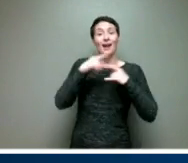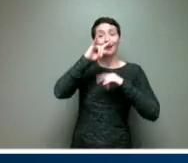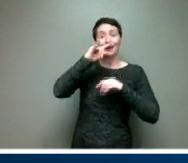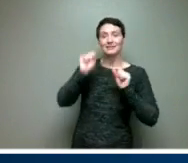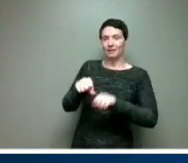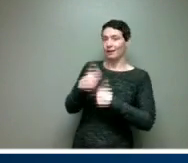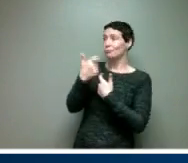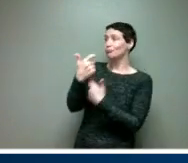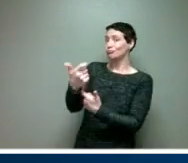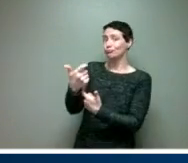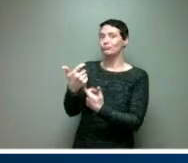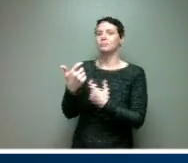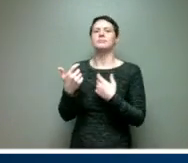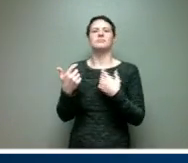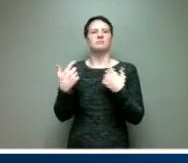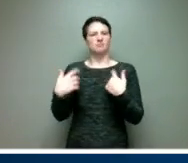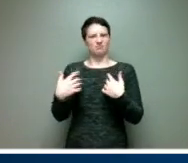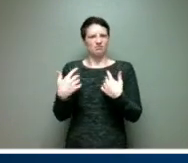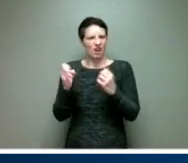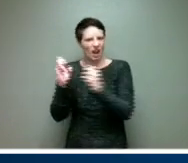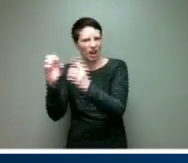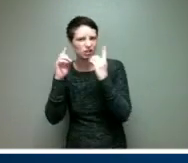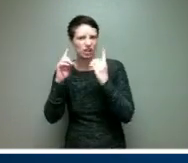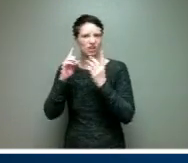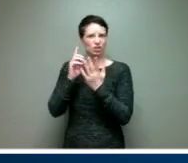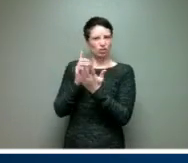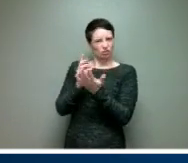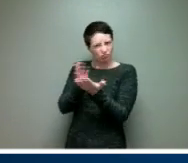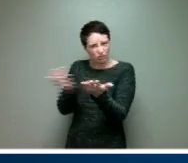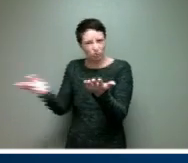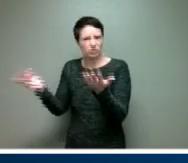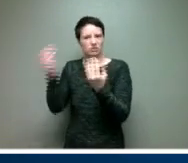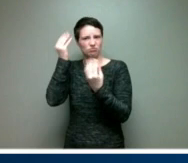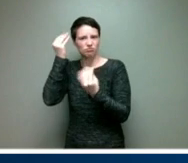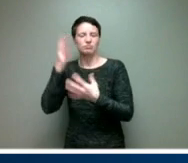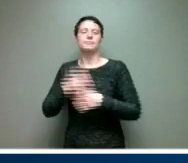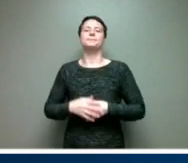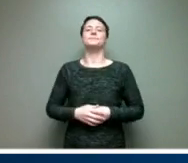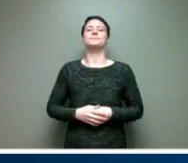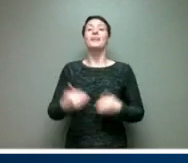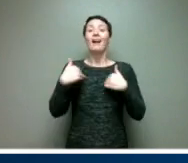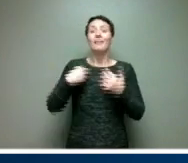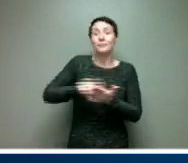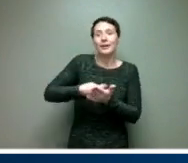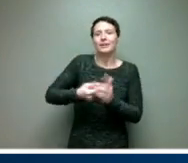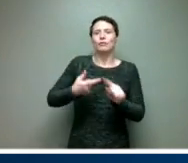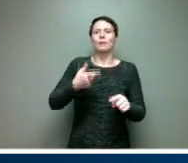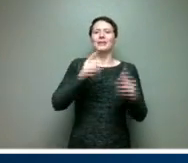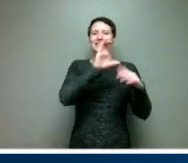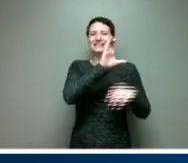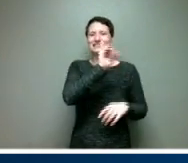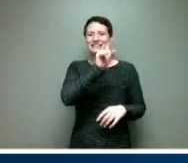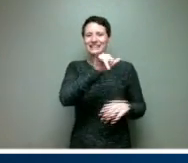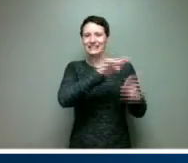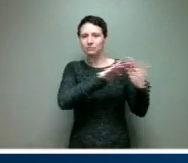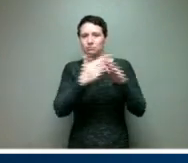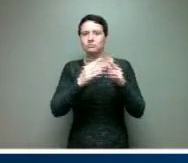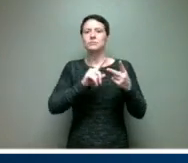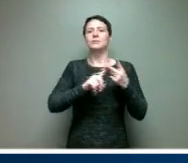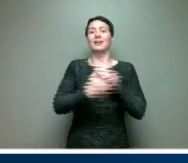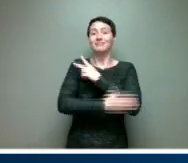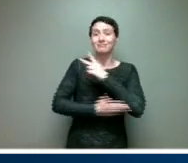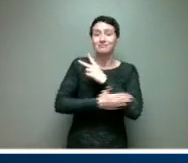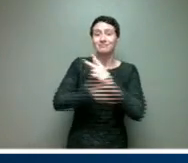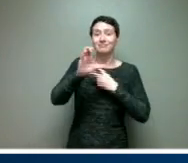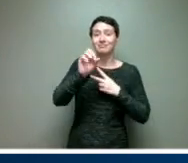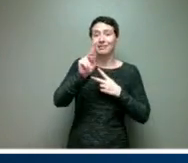by enriching material. Then with funding from the city, county, and some other partners, Future Ready Columbus launched